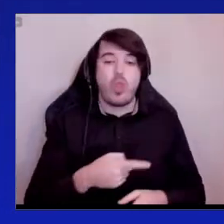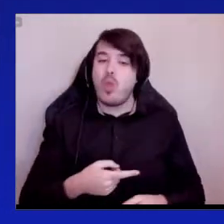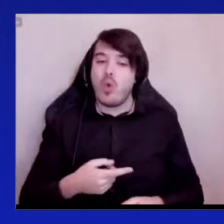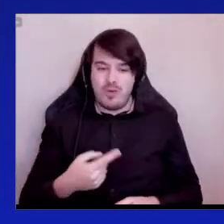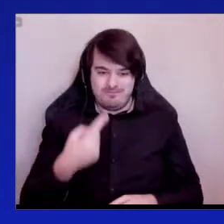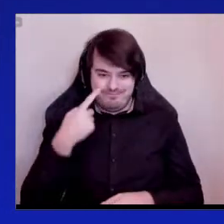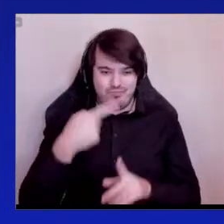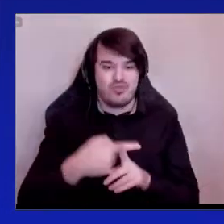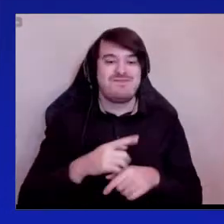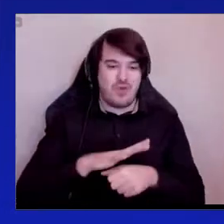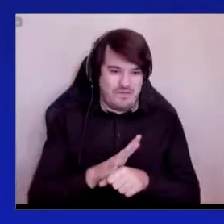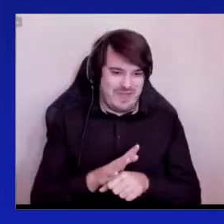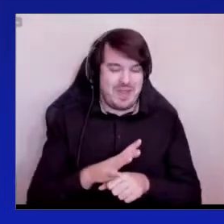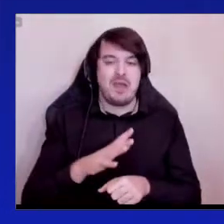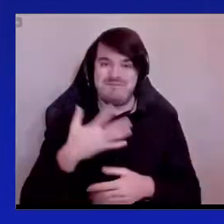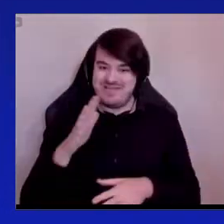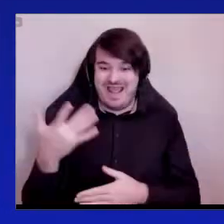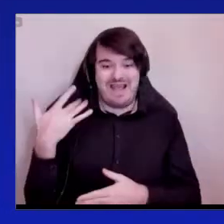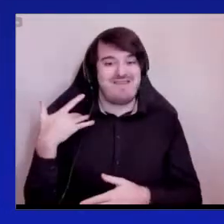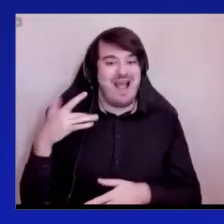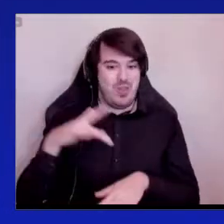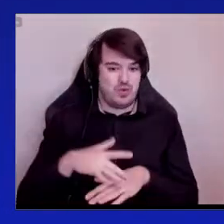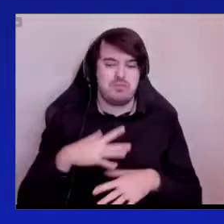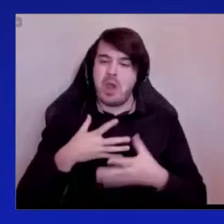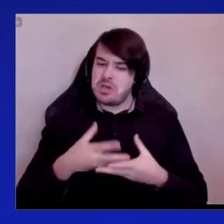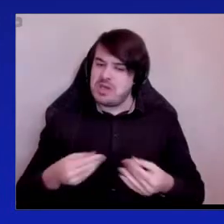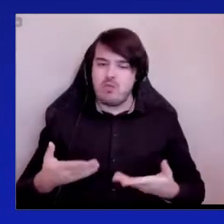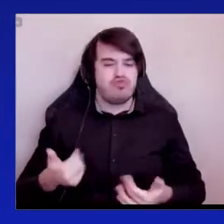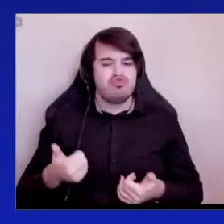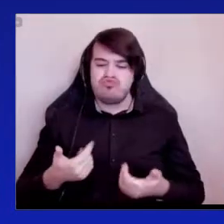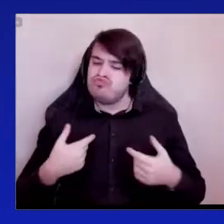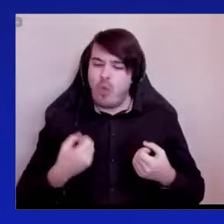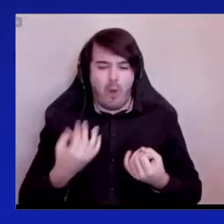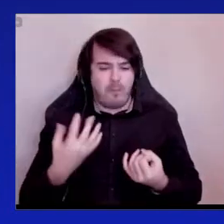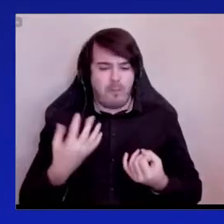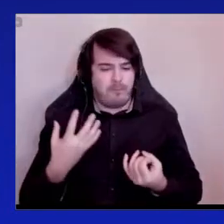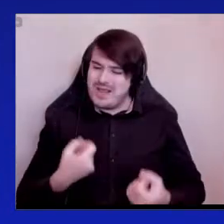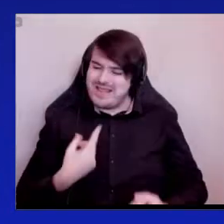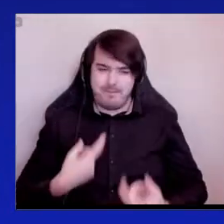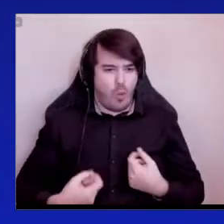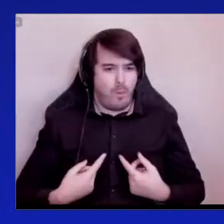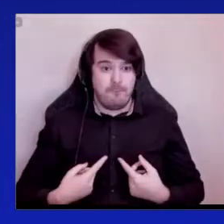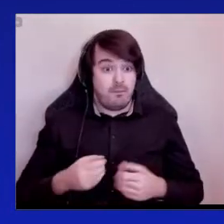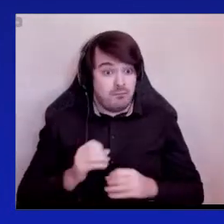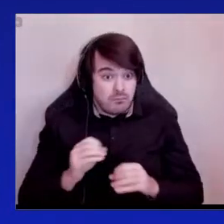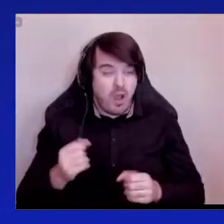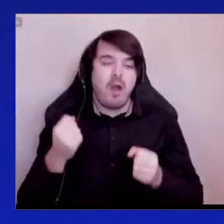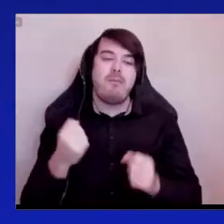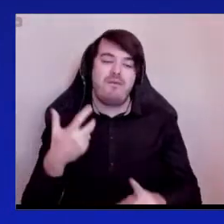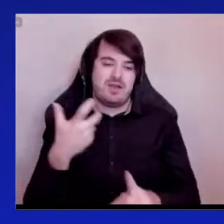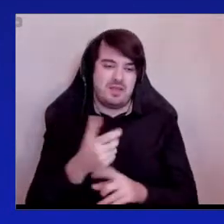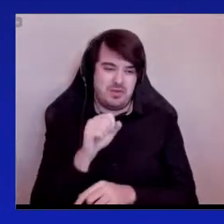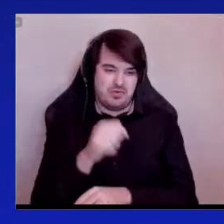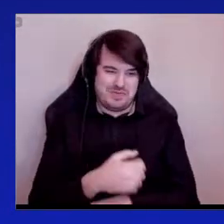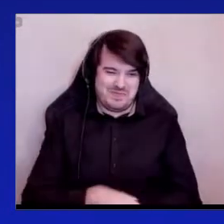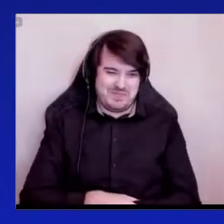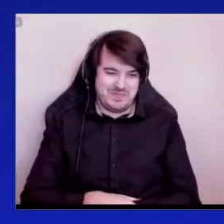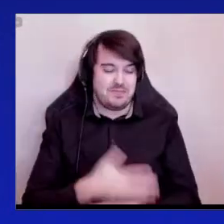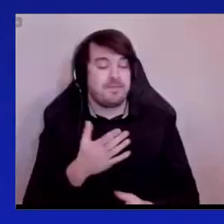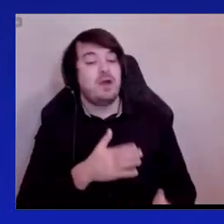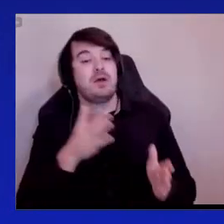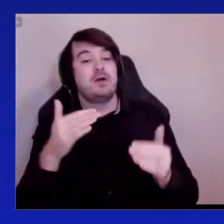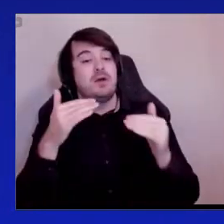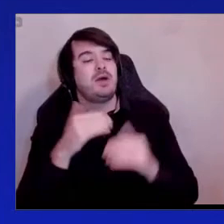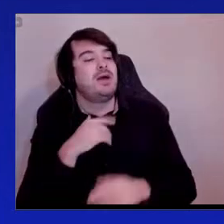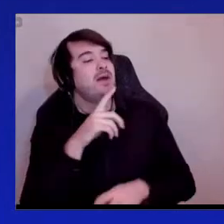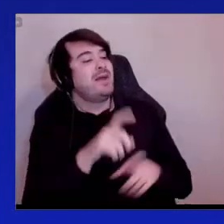Thank you very much. Nous allons maintenant passer à Julien Paquette à le droit. Oui, Adrien Paquette from Le je crois Droit. que la question, ça va être pour M.